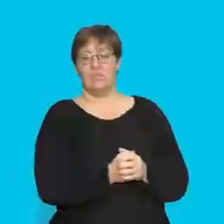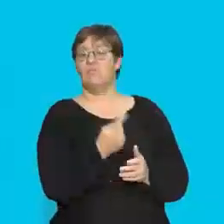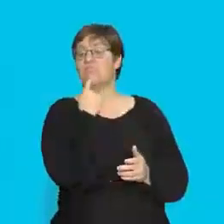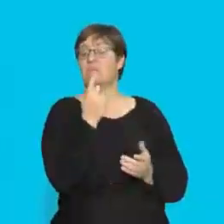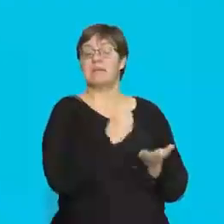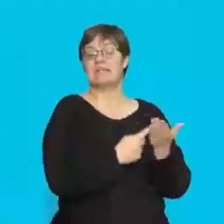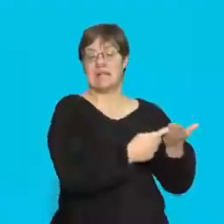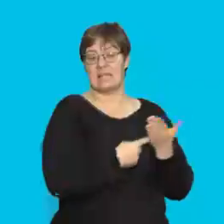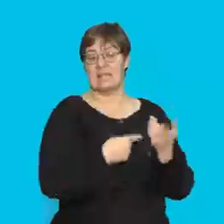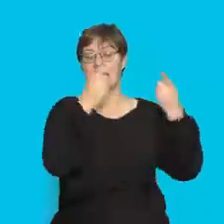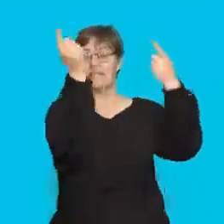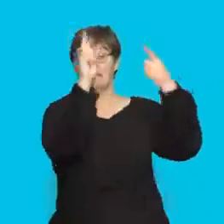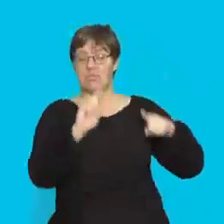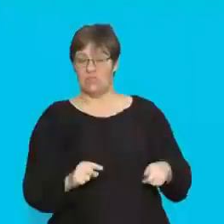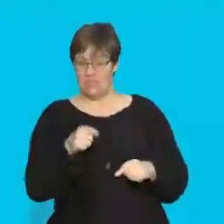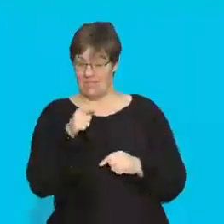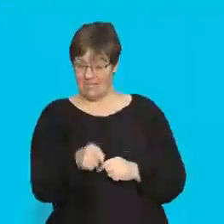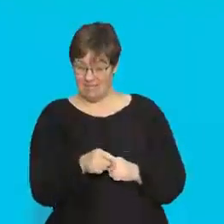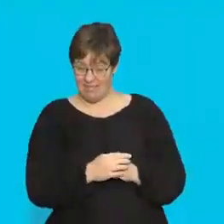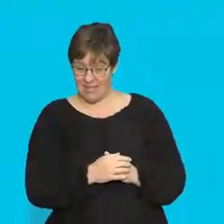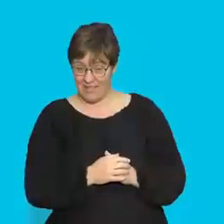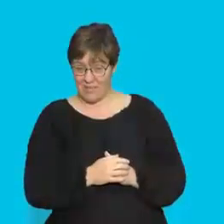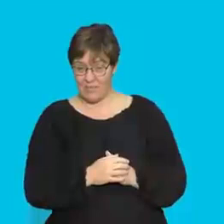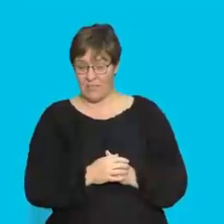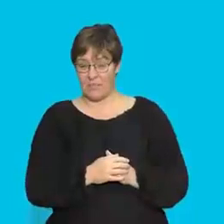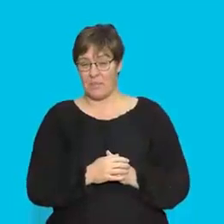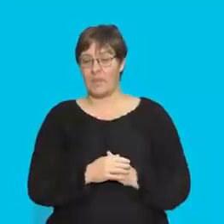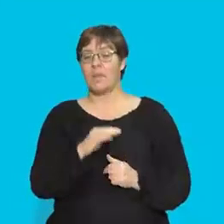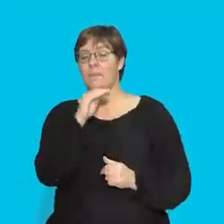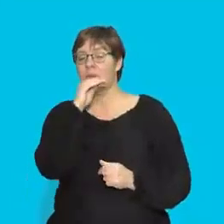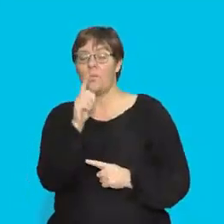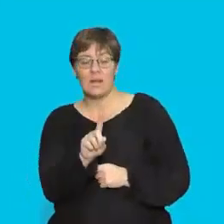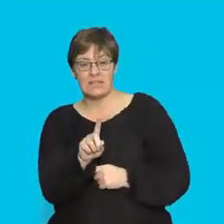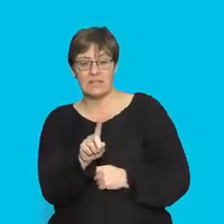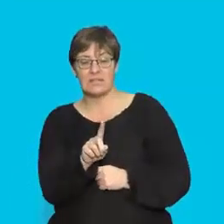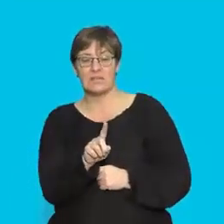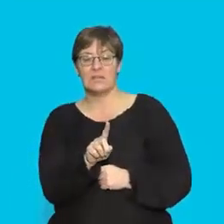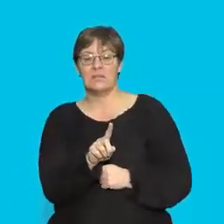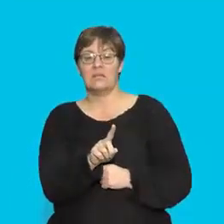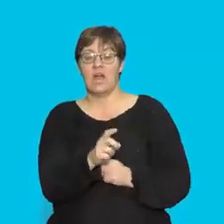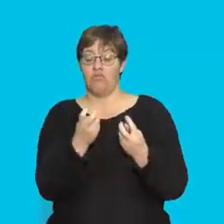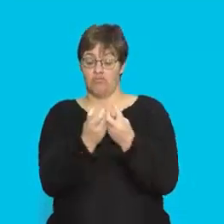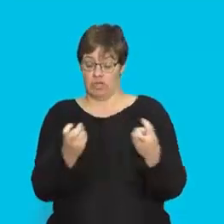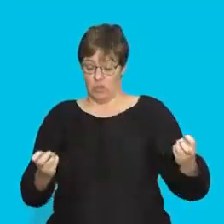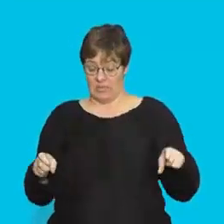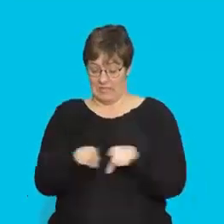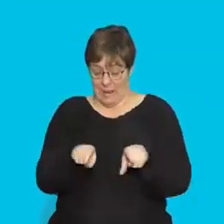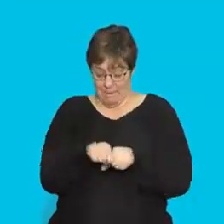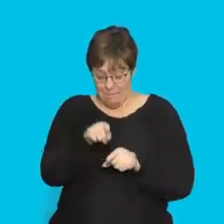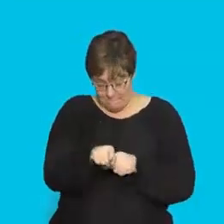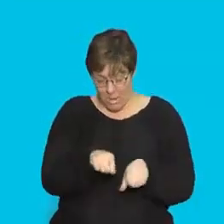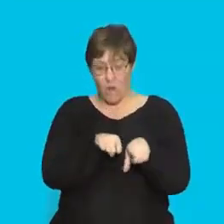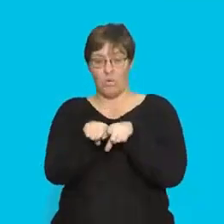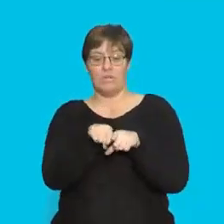competition. So when we talk about specialization, we're talking about competing for the